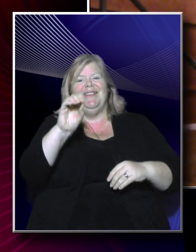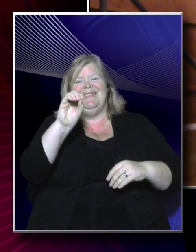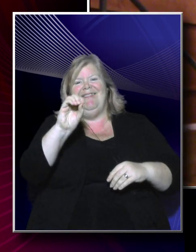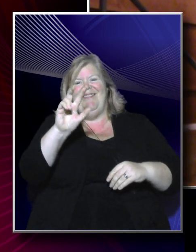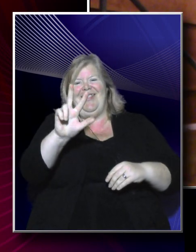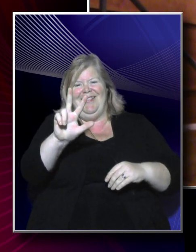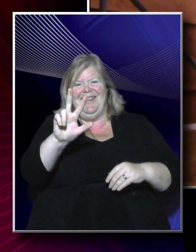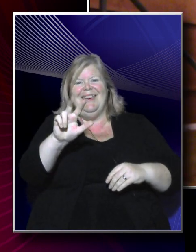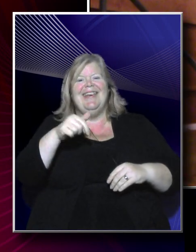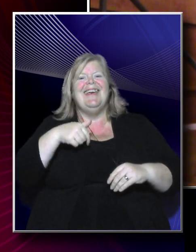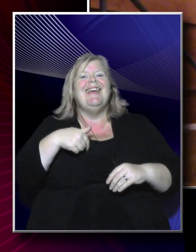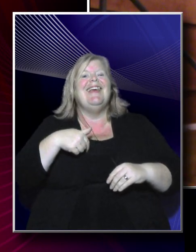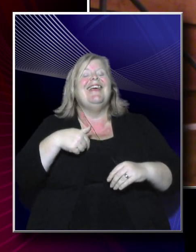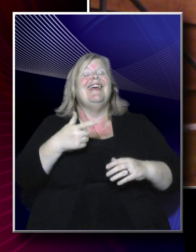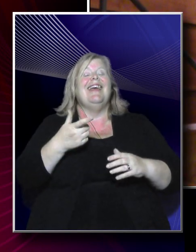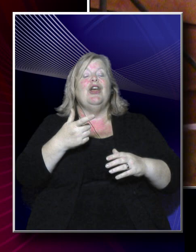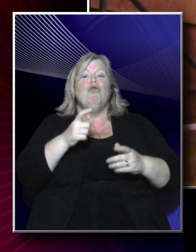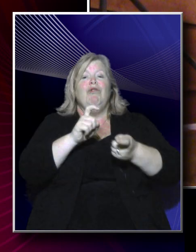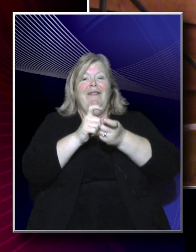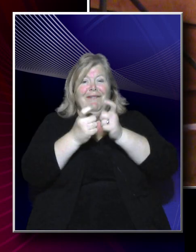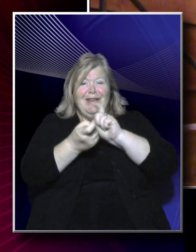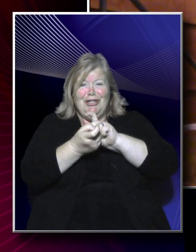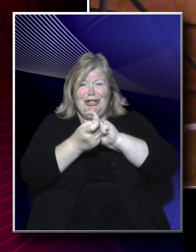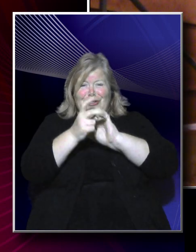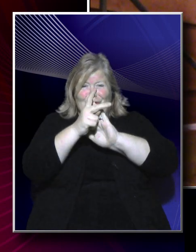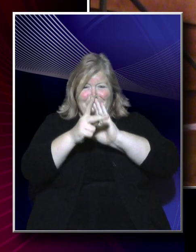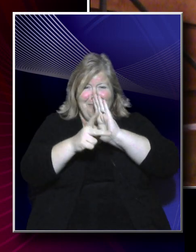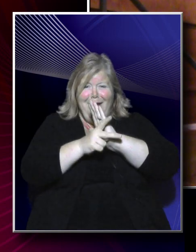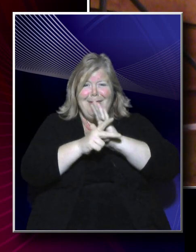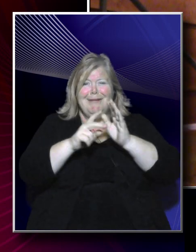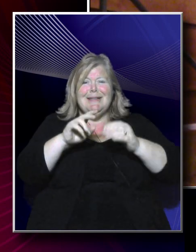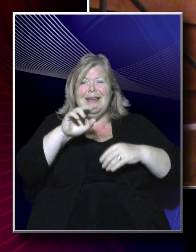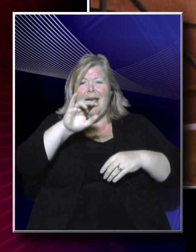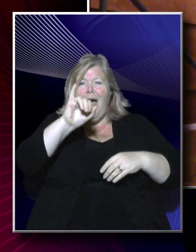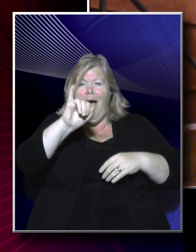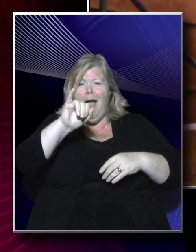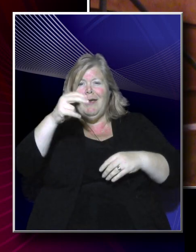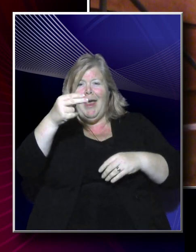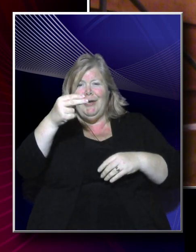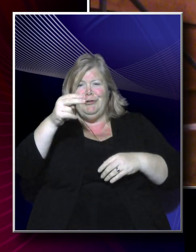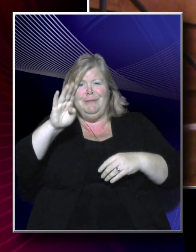item, urgent adoption or revision to policy IHB. Correct.